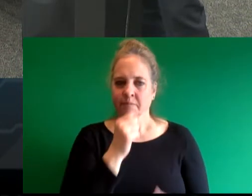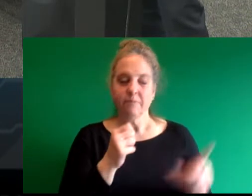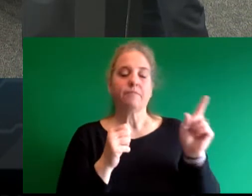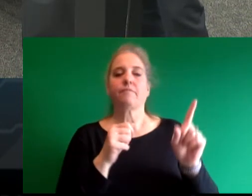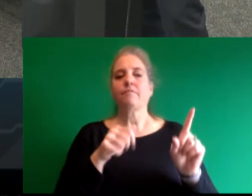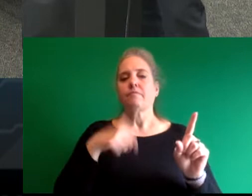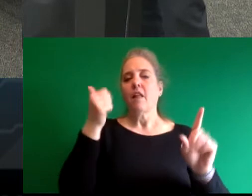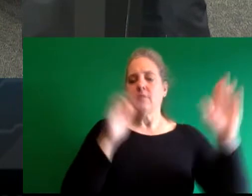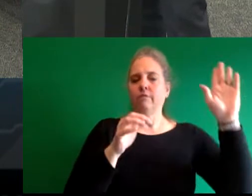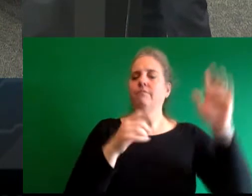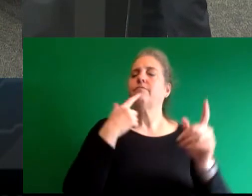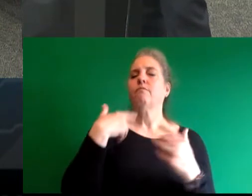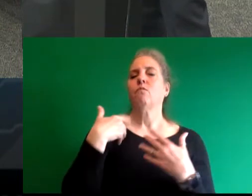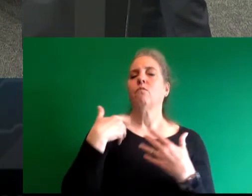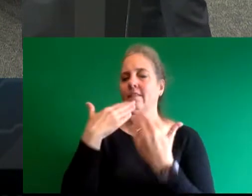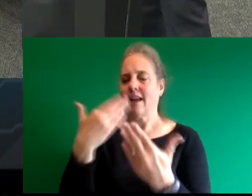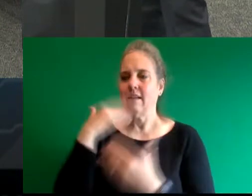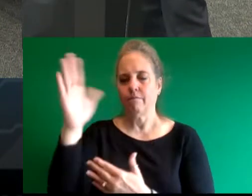retirement